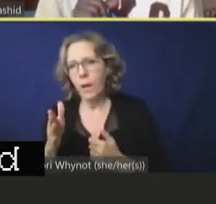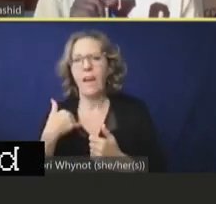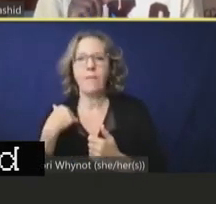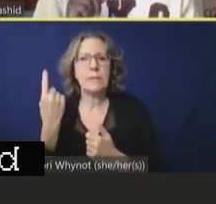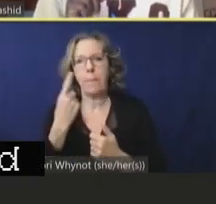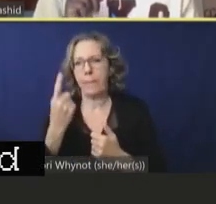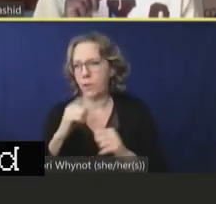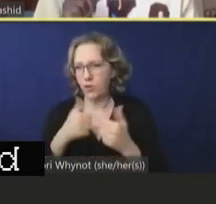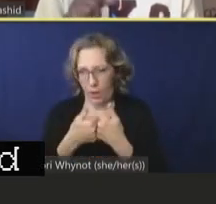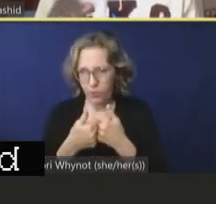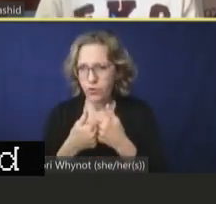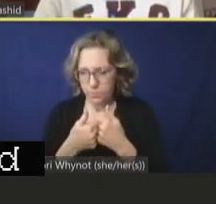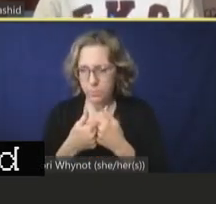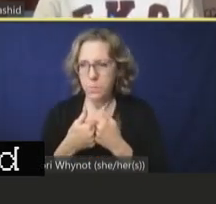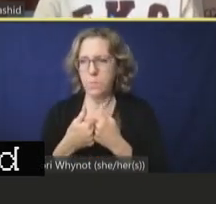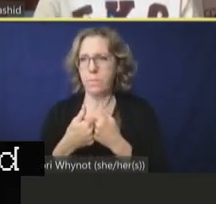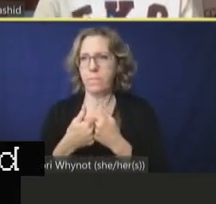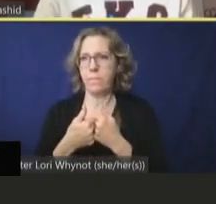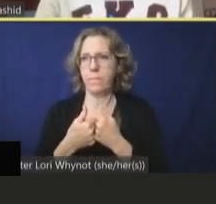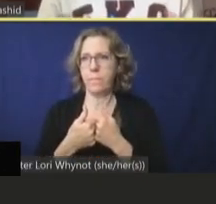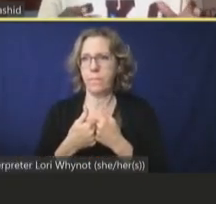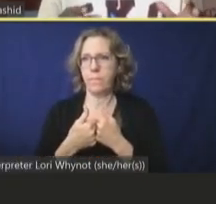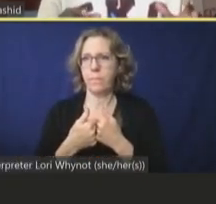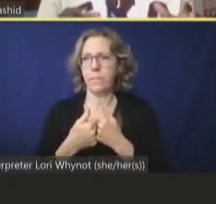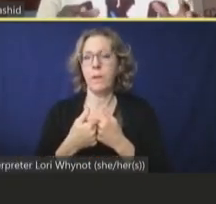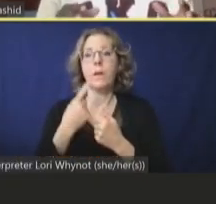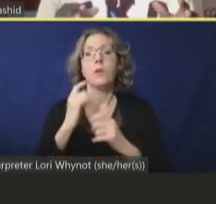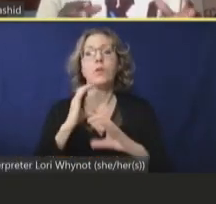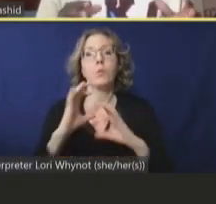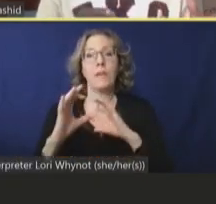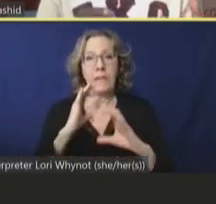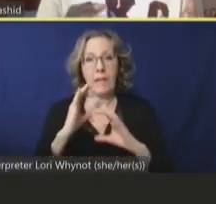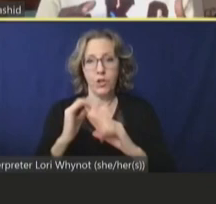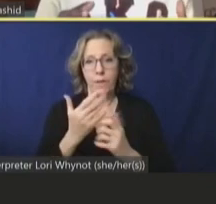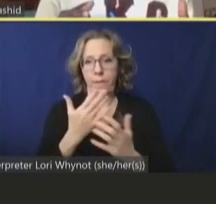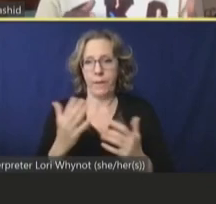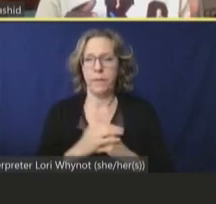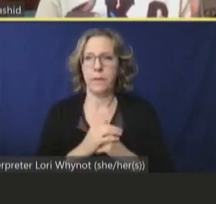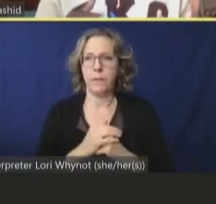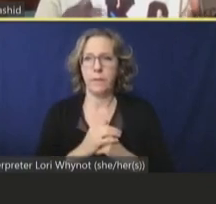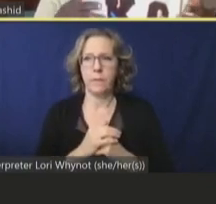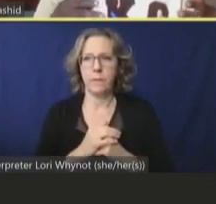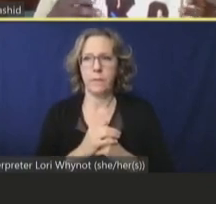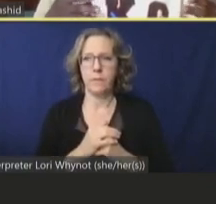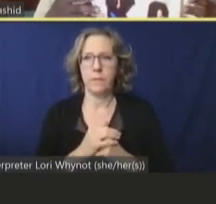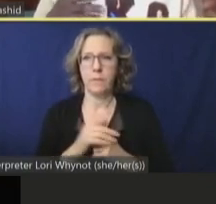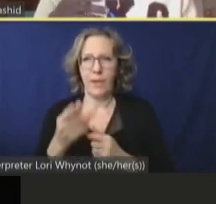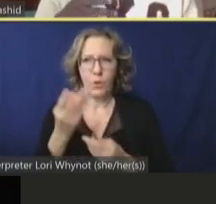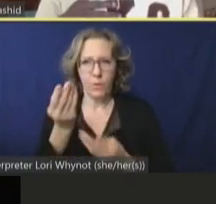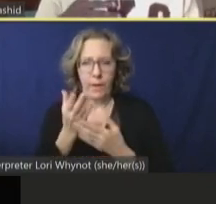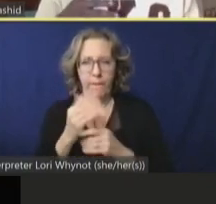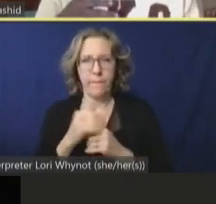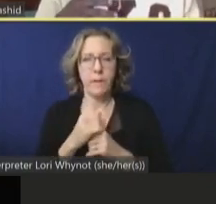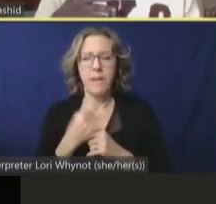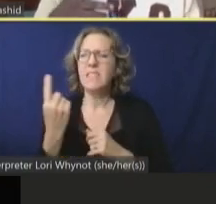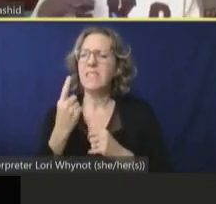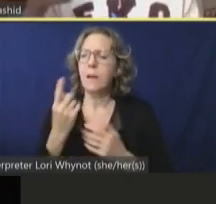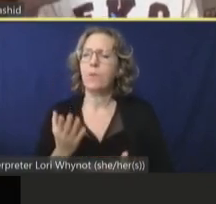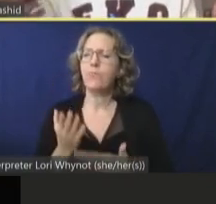In her communication, I'm forgetting, someone raised a concern that how